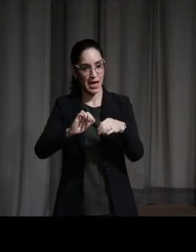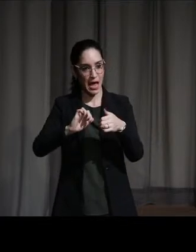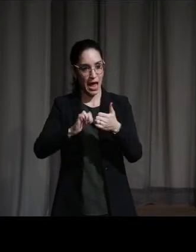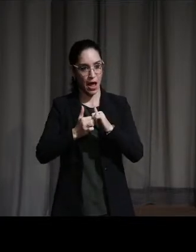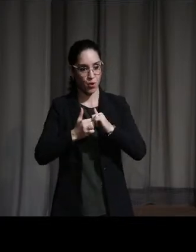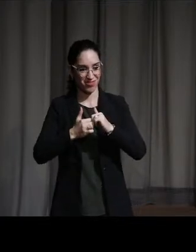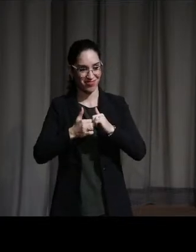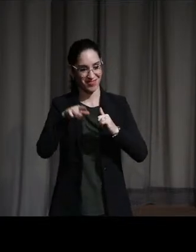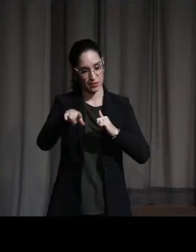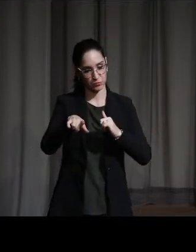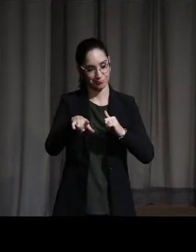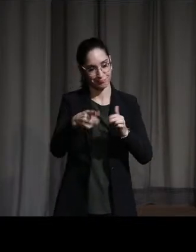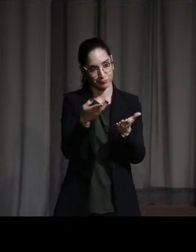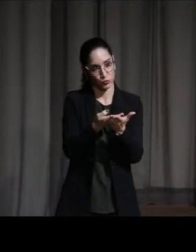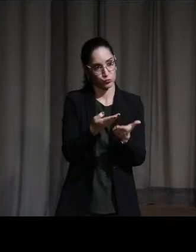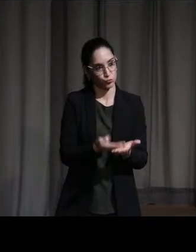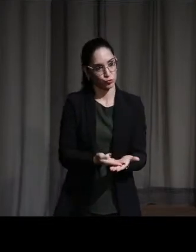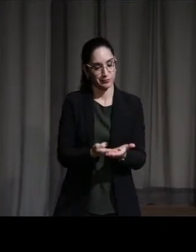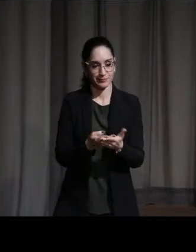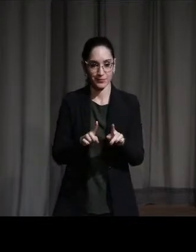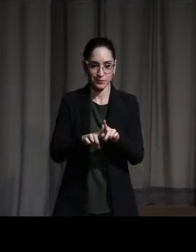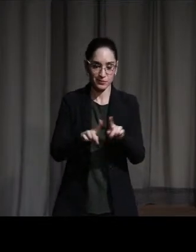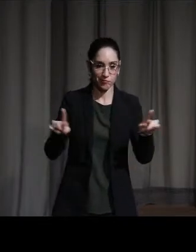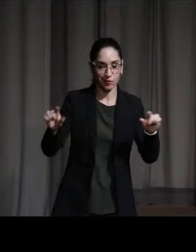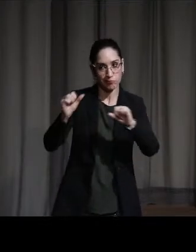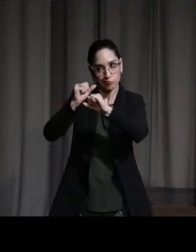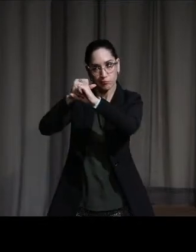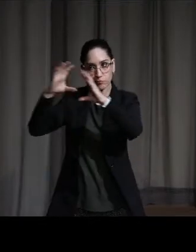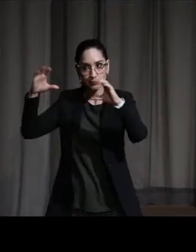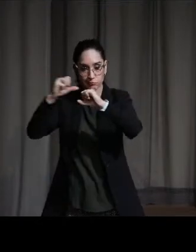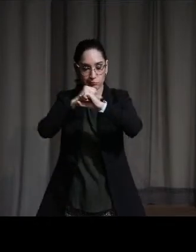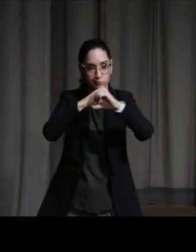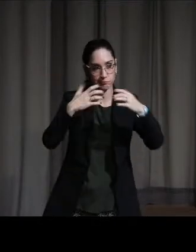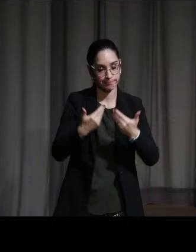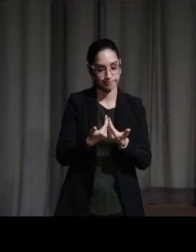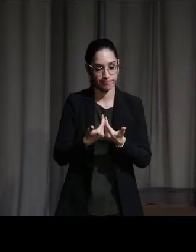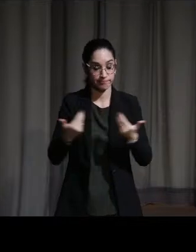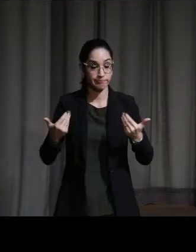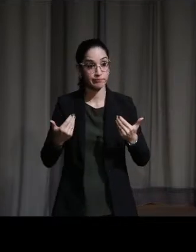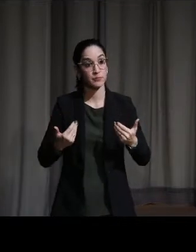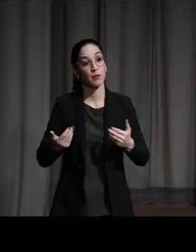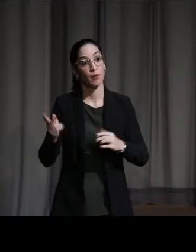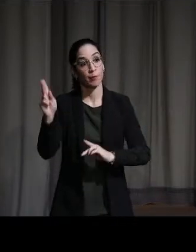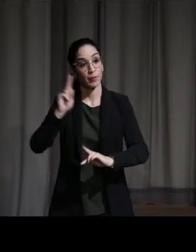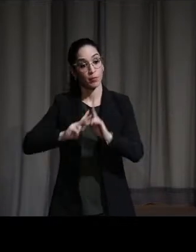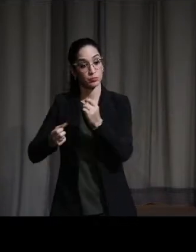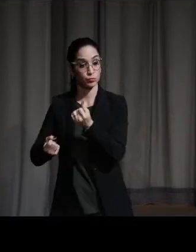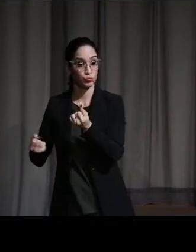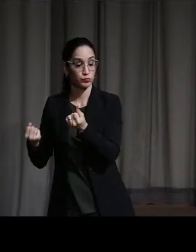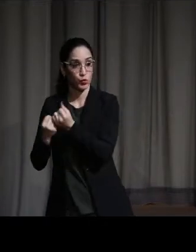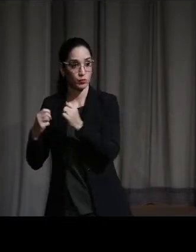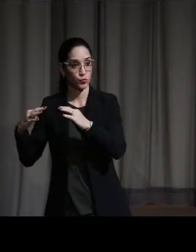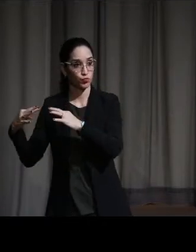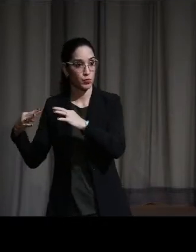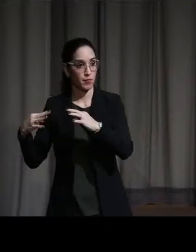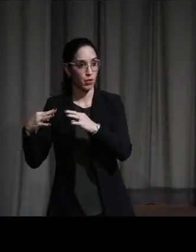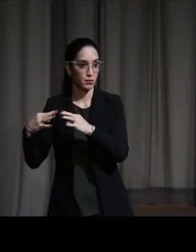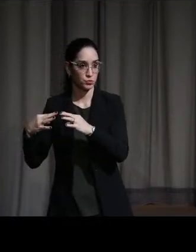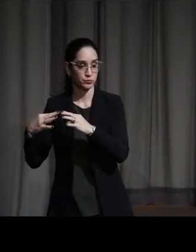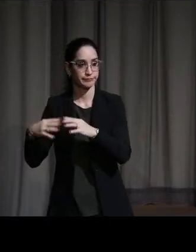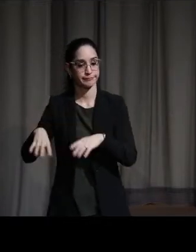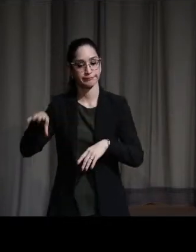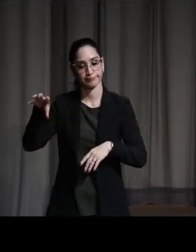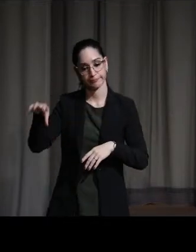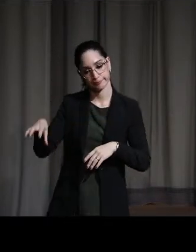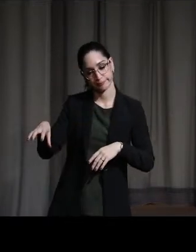a division there between the people who had supported the revolution up until that time and people like